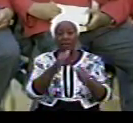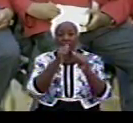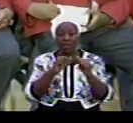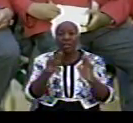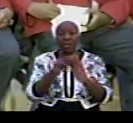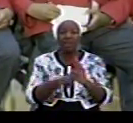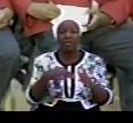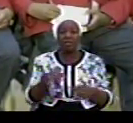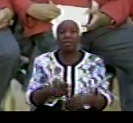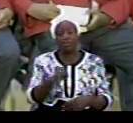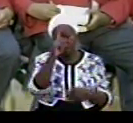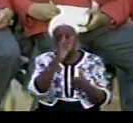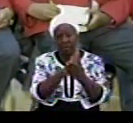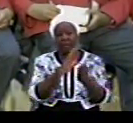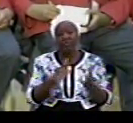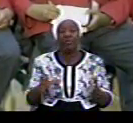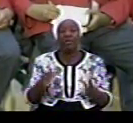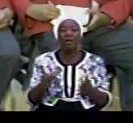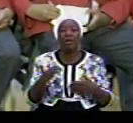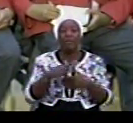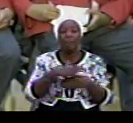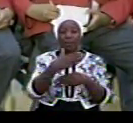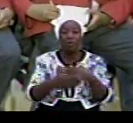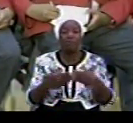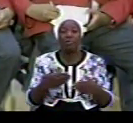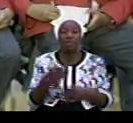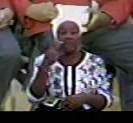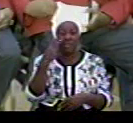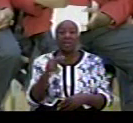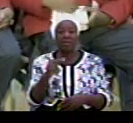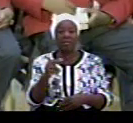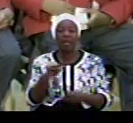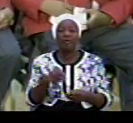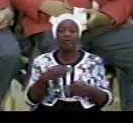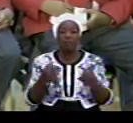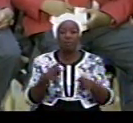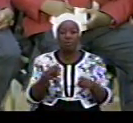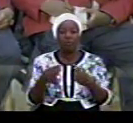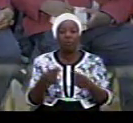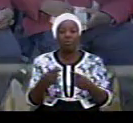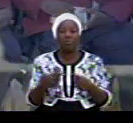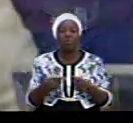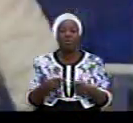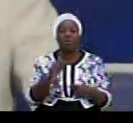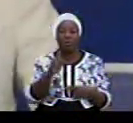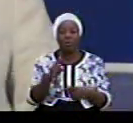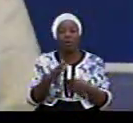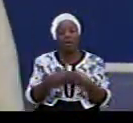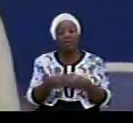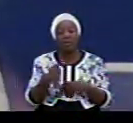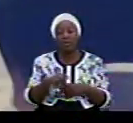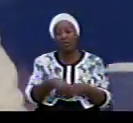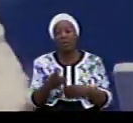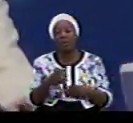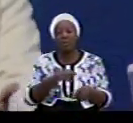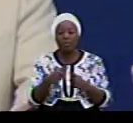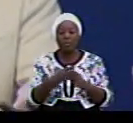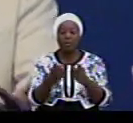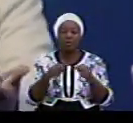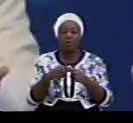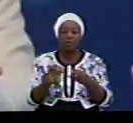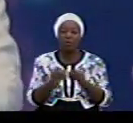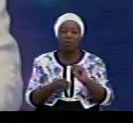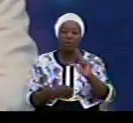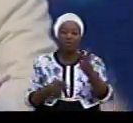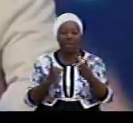believing beyond seeing. Let's go one after the other. When we come to number three, and